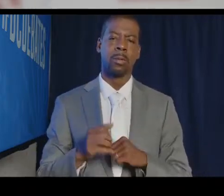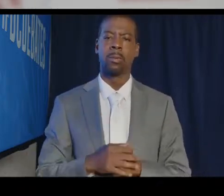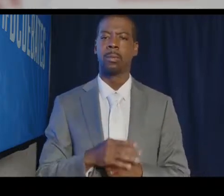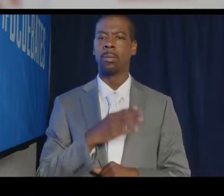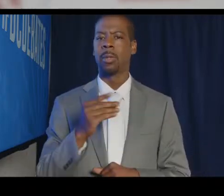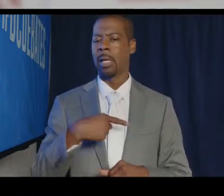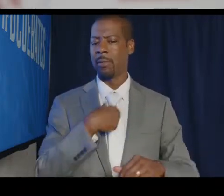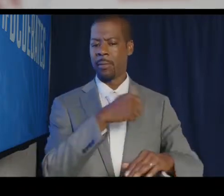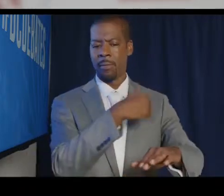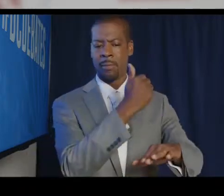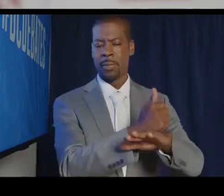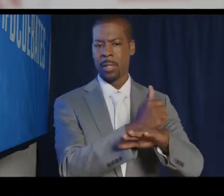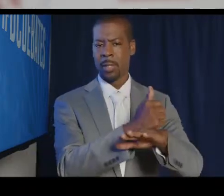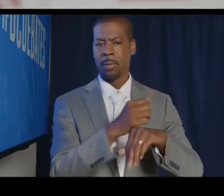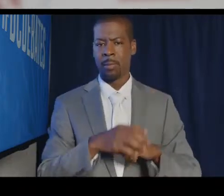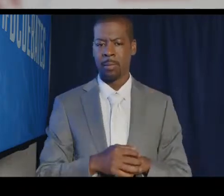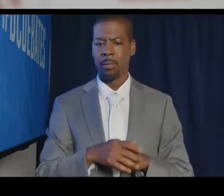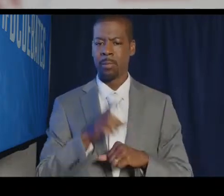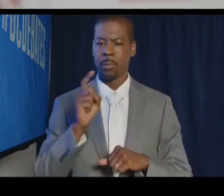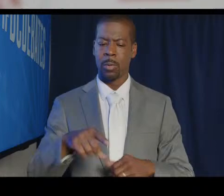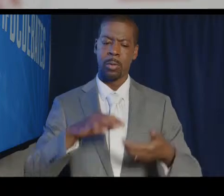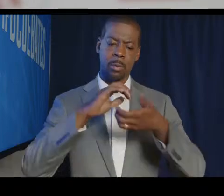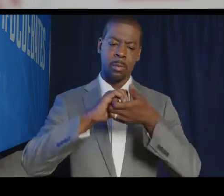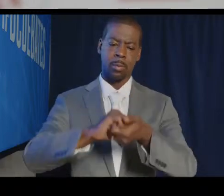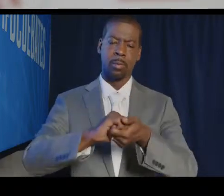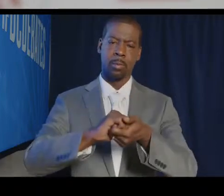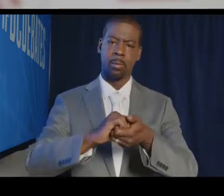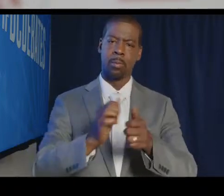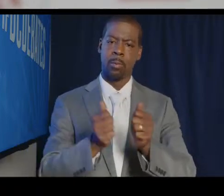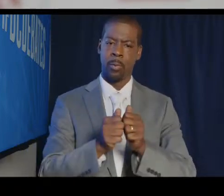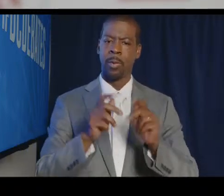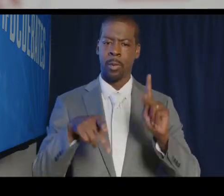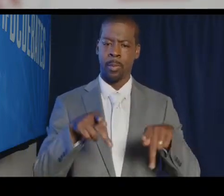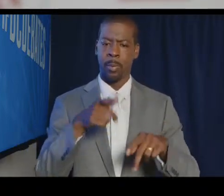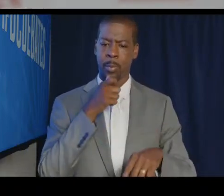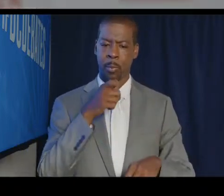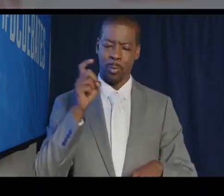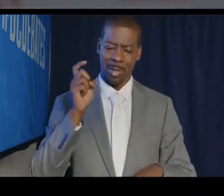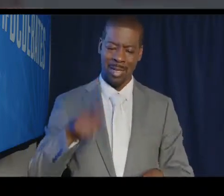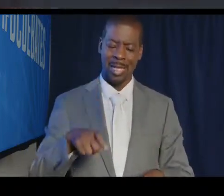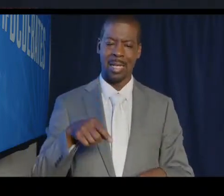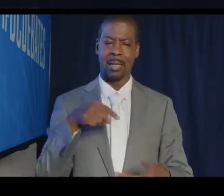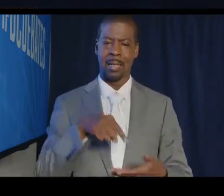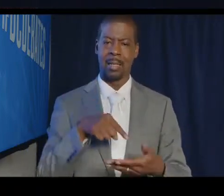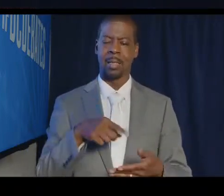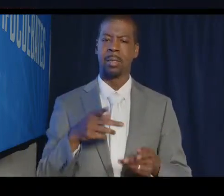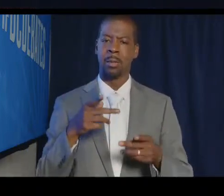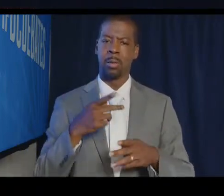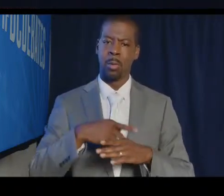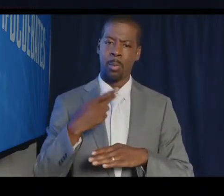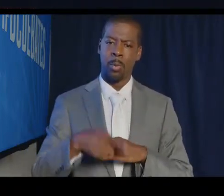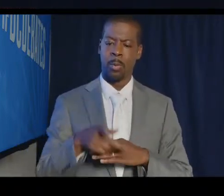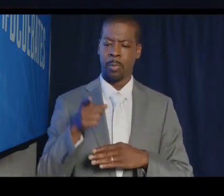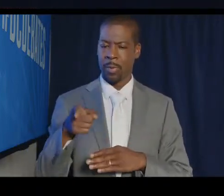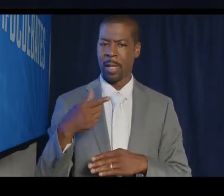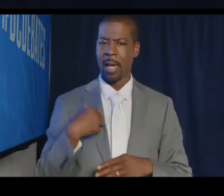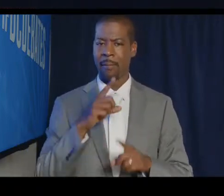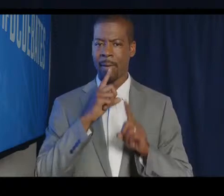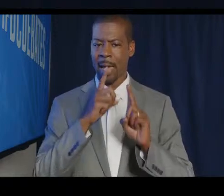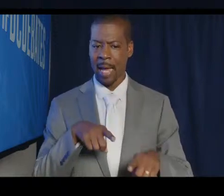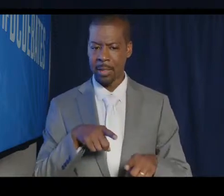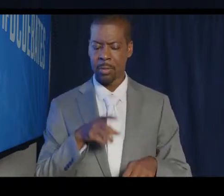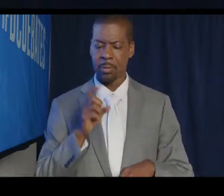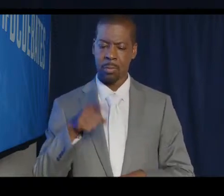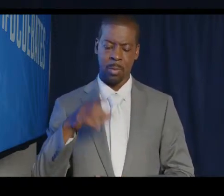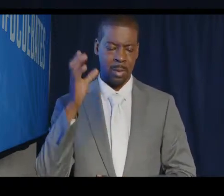that that can happen. We need to work with the people for whom these needs are there so that they can help us solve the problem. They have answers. We need